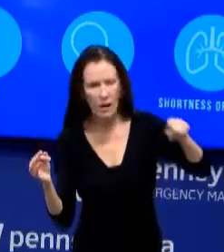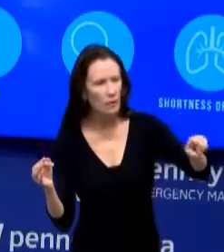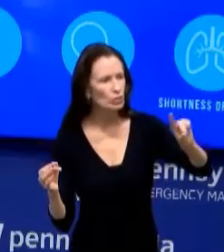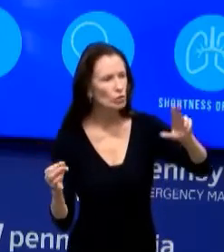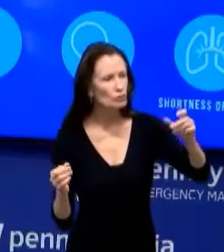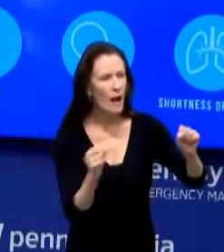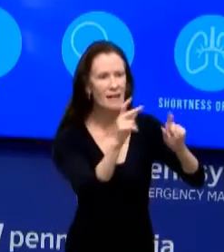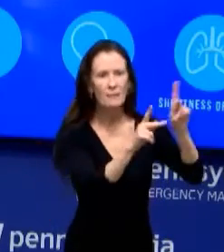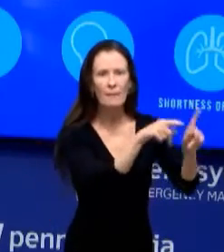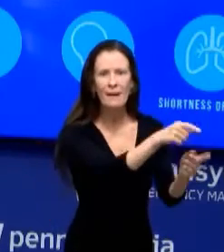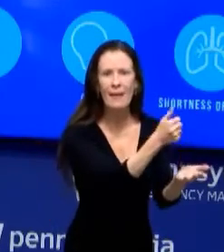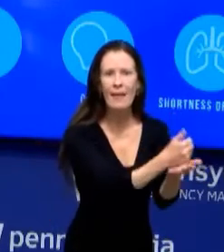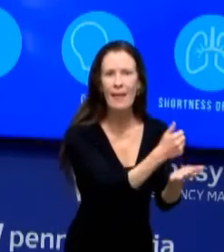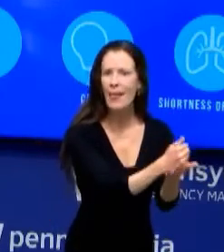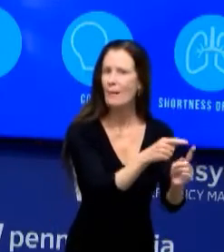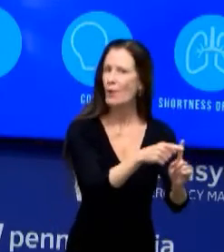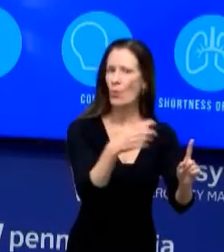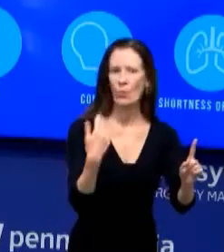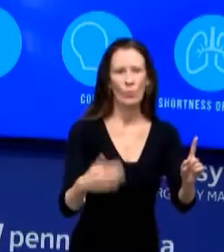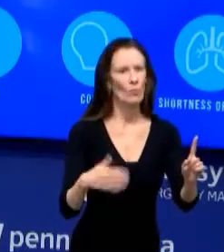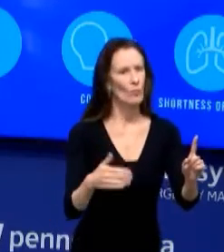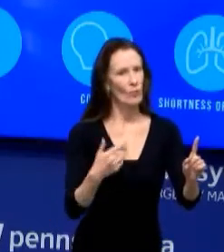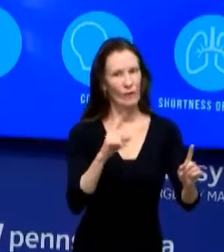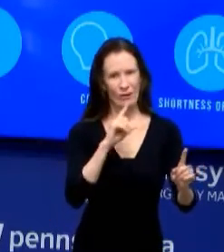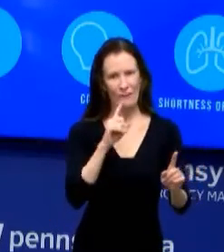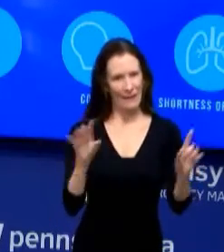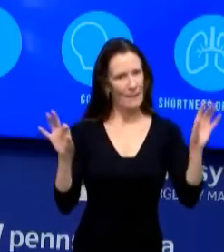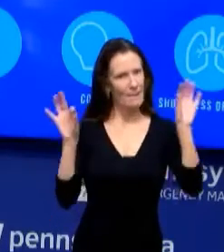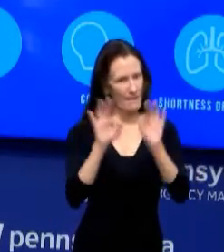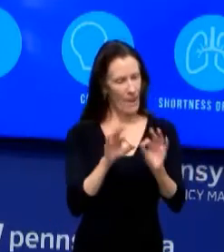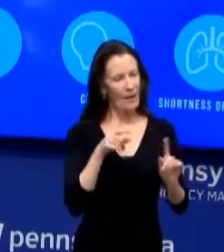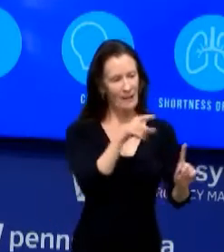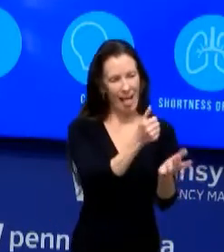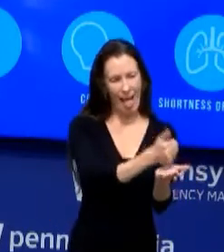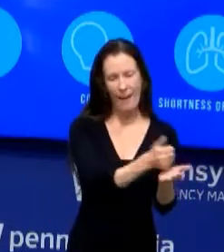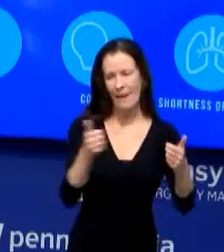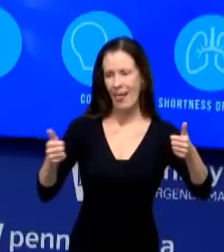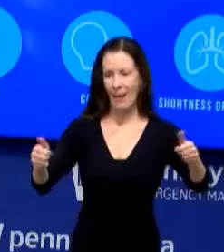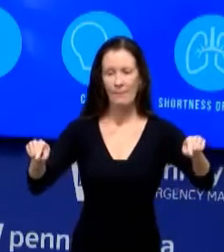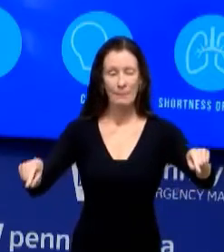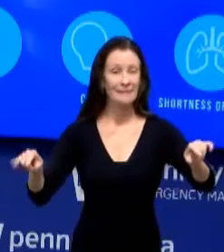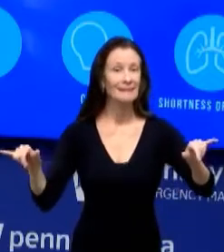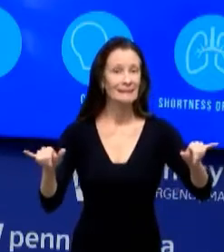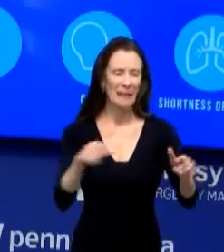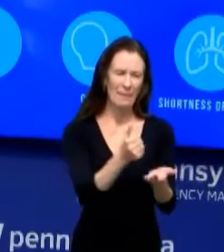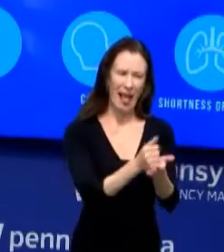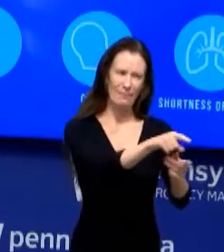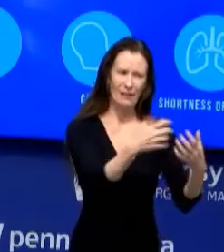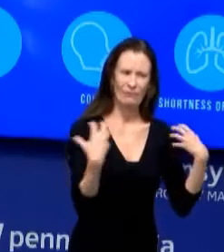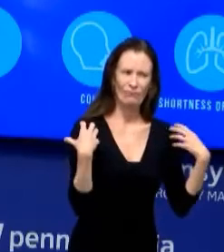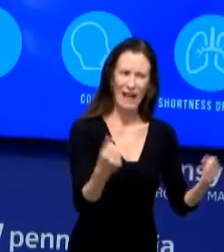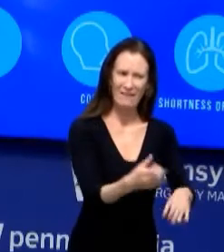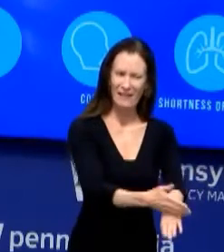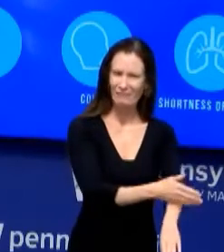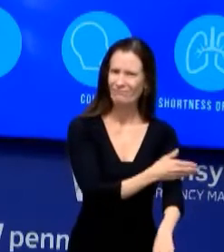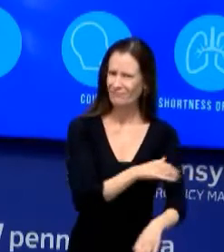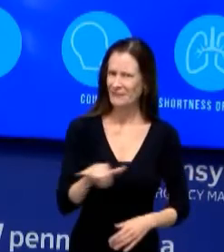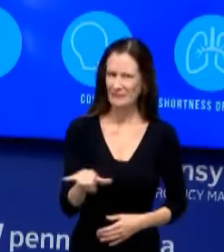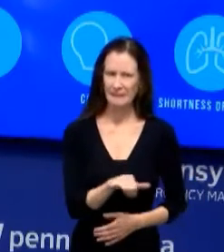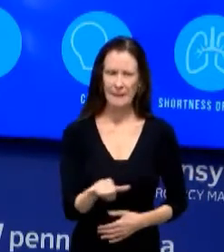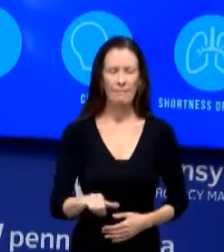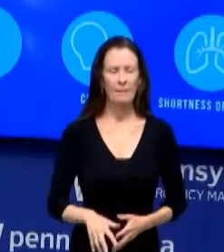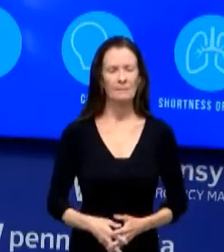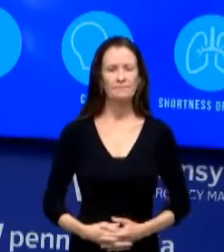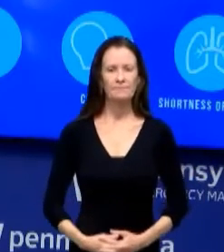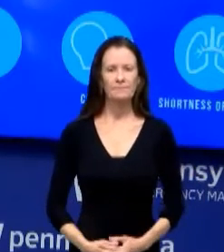Now, here are my daily reminders. Please wash your hands with soap and water for at least 20 seconds, or as we